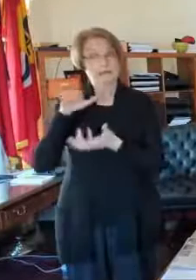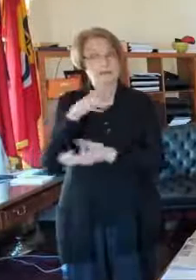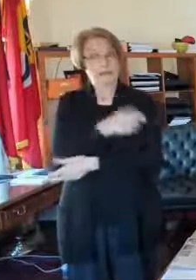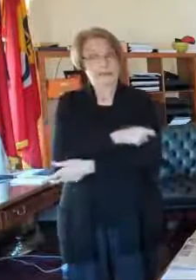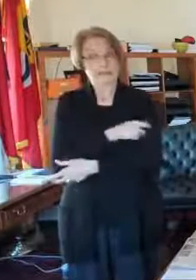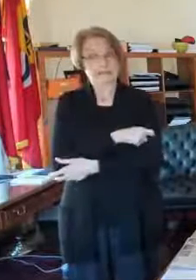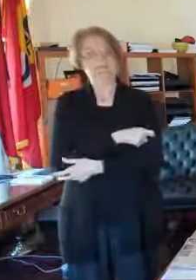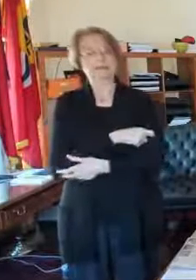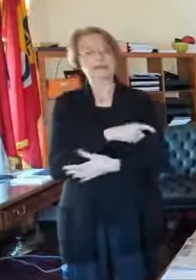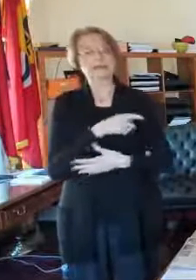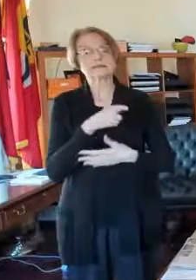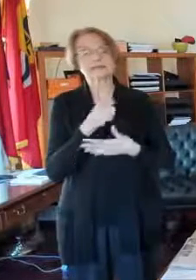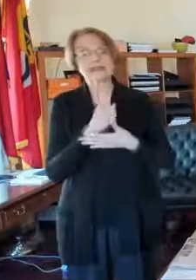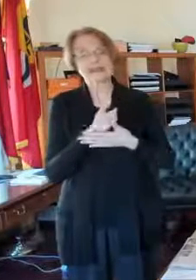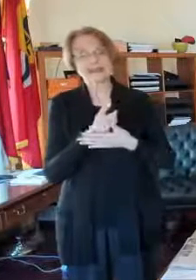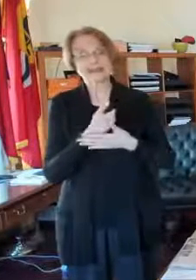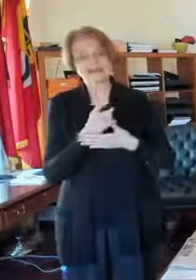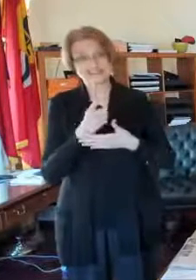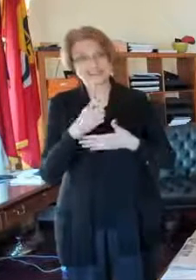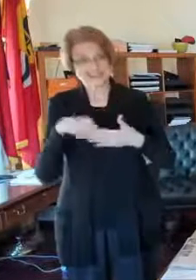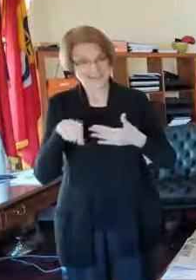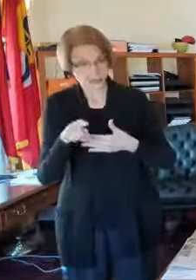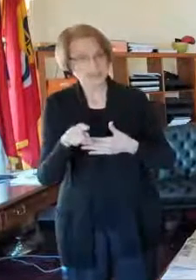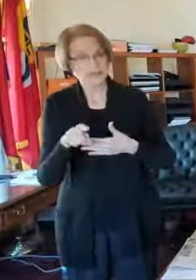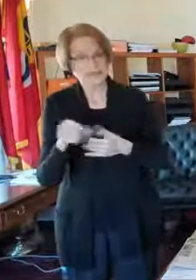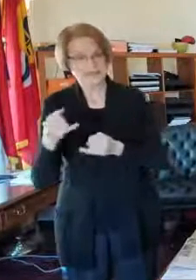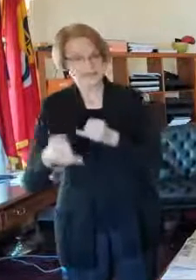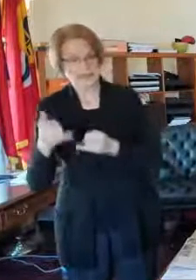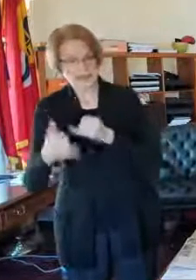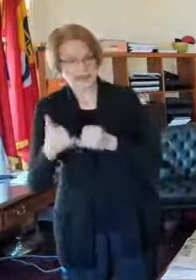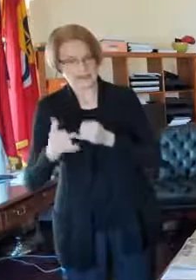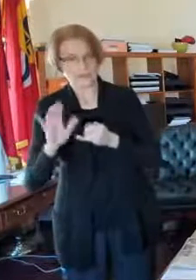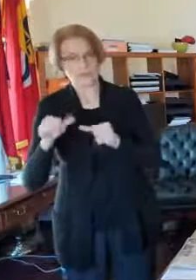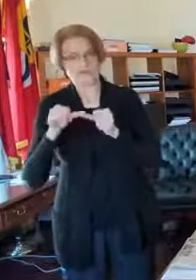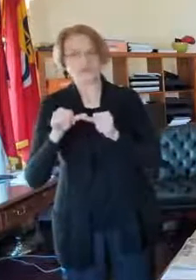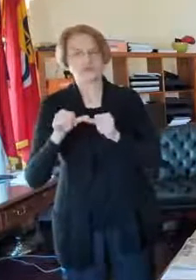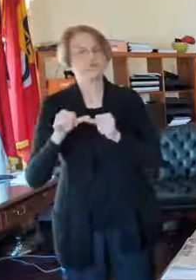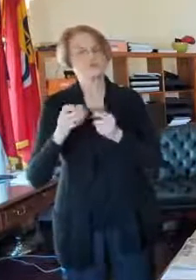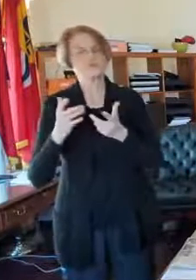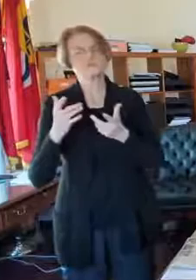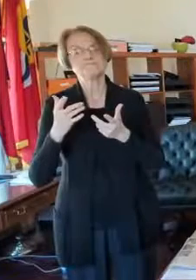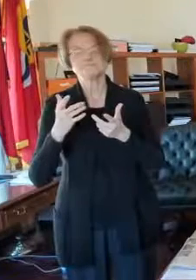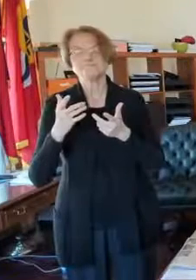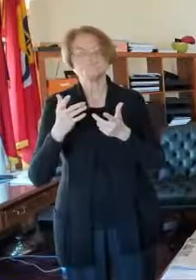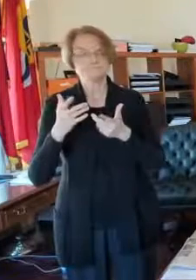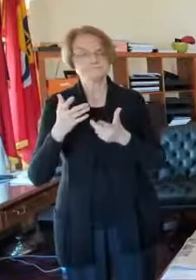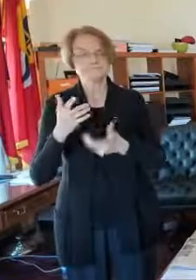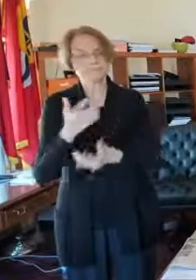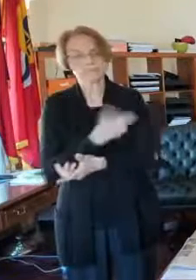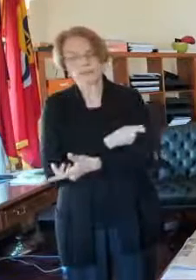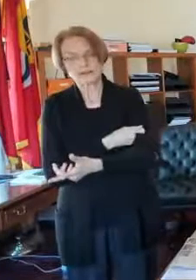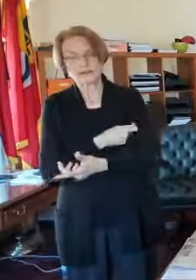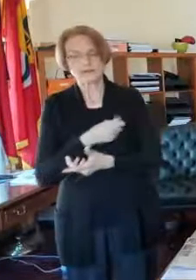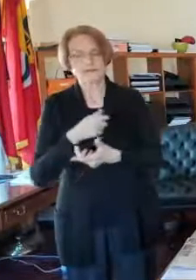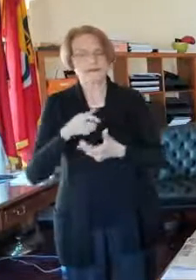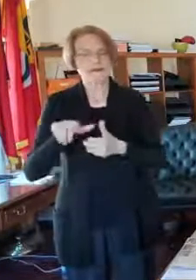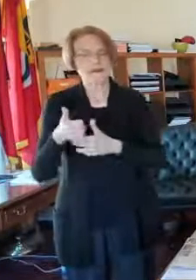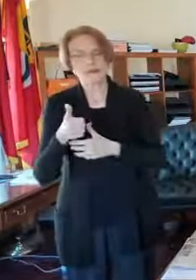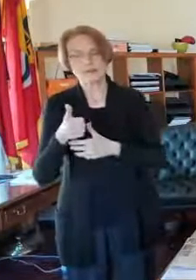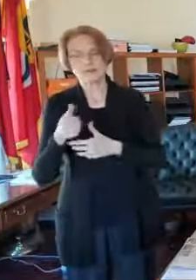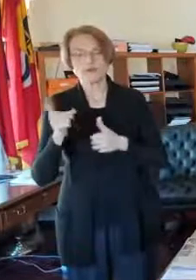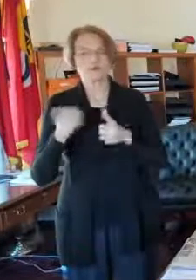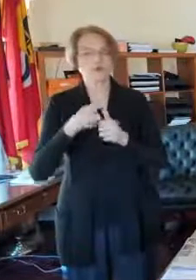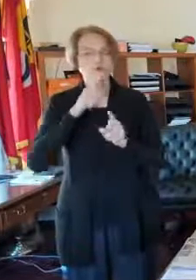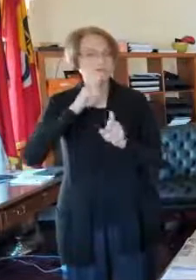towards the end of next week to continue to vaccinate the rest of our first responders, which is police officers, people who work in